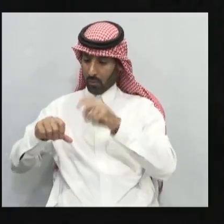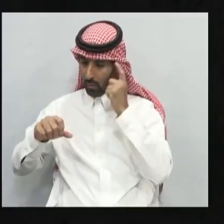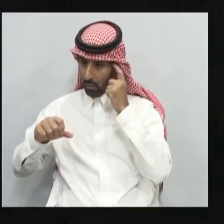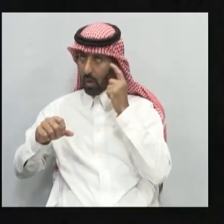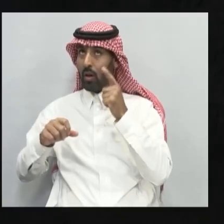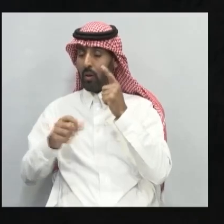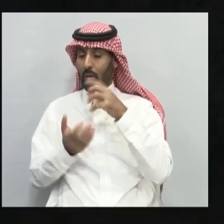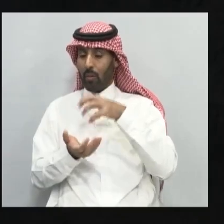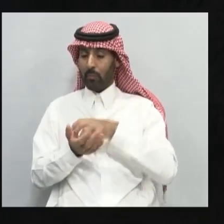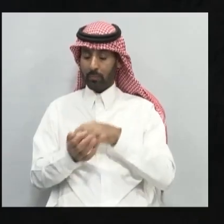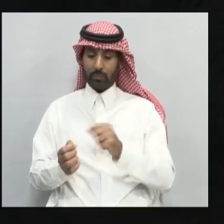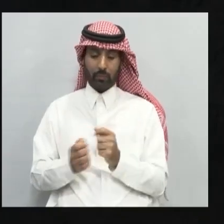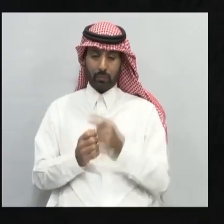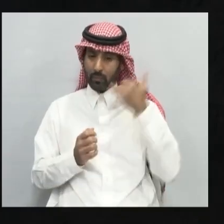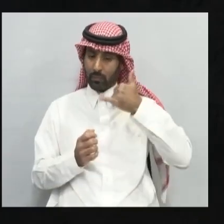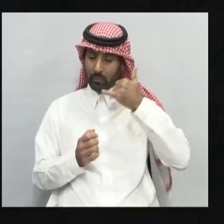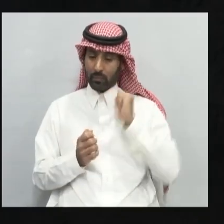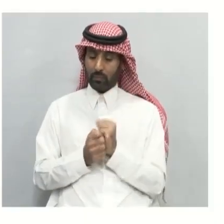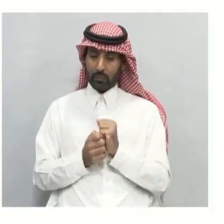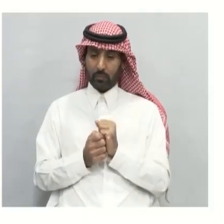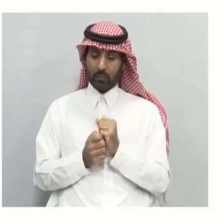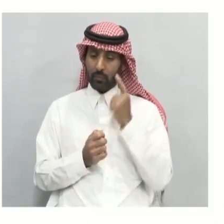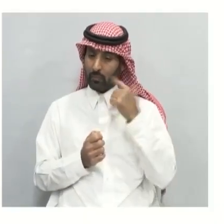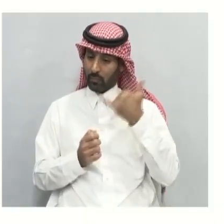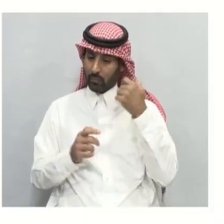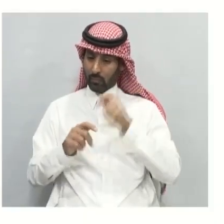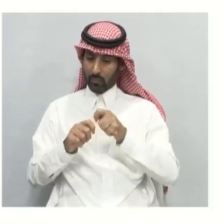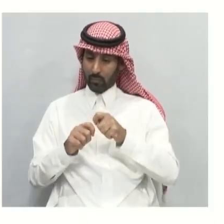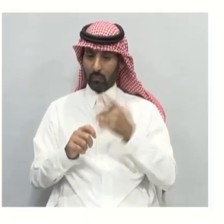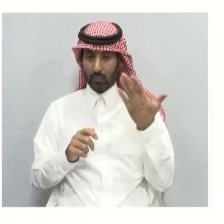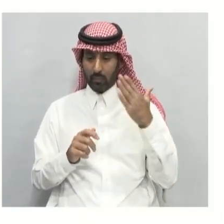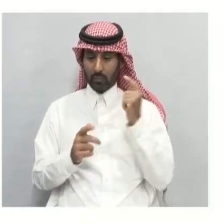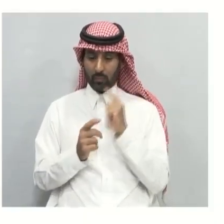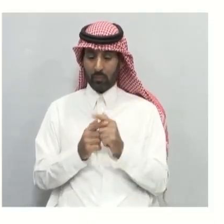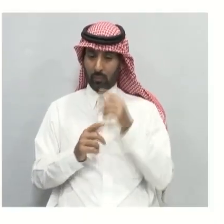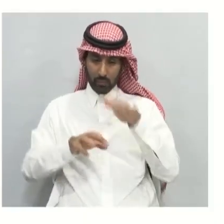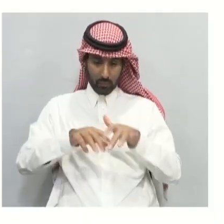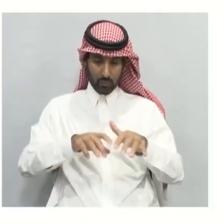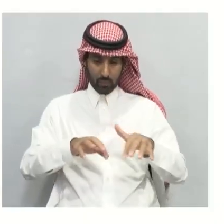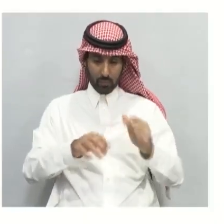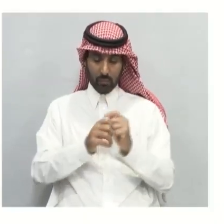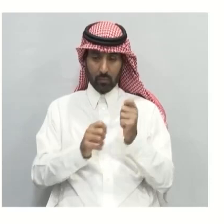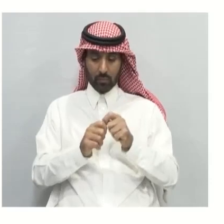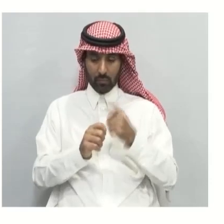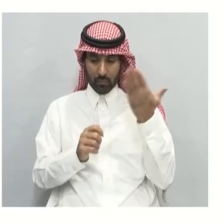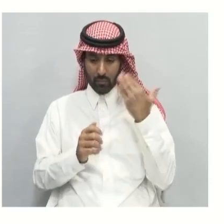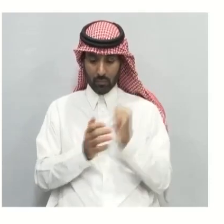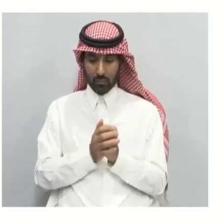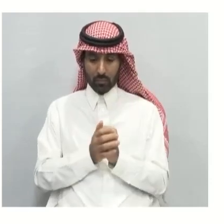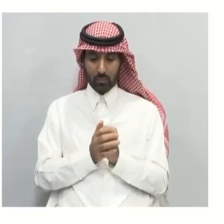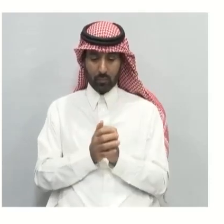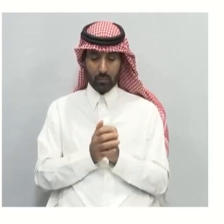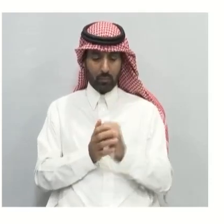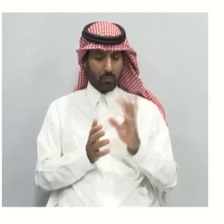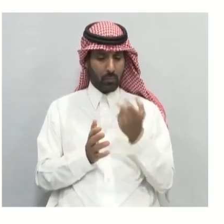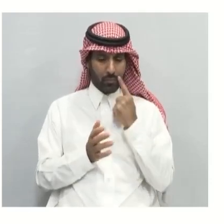it. Cell phone, it was an invention. Computers are invention.